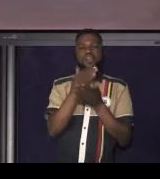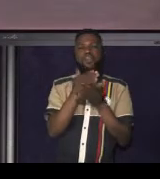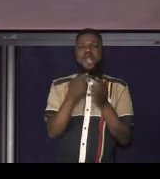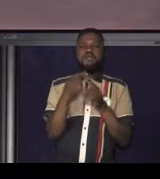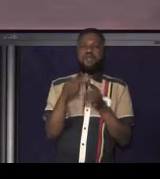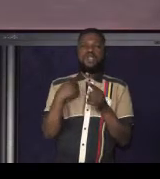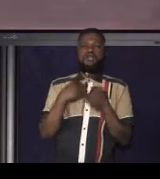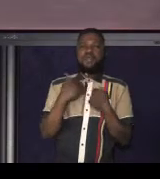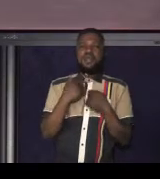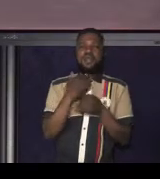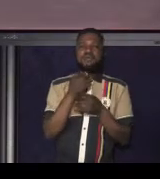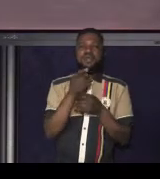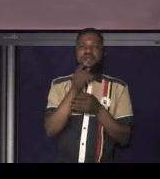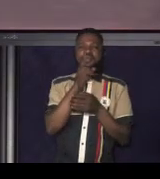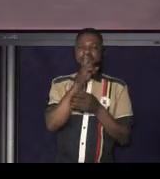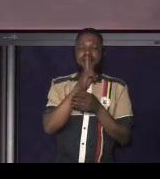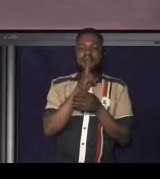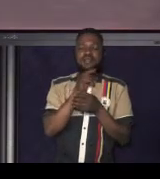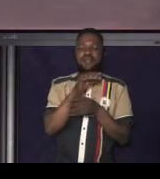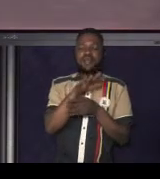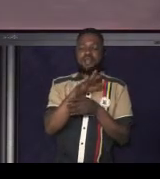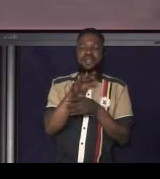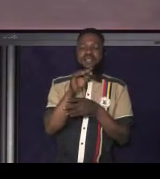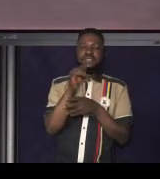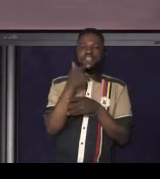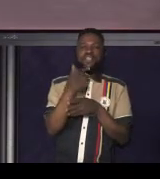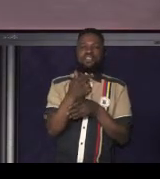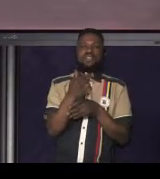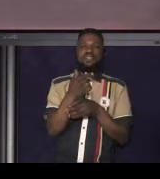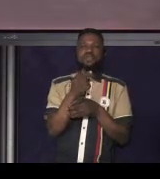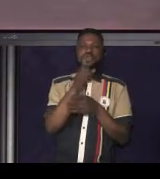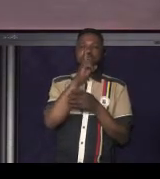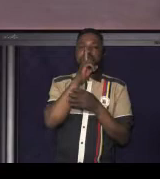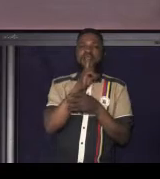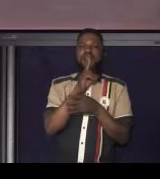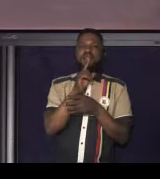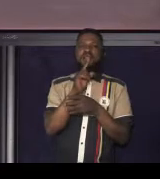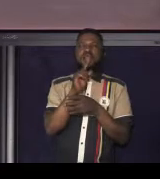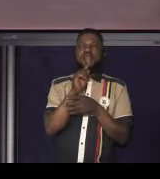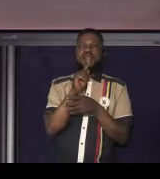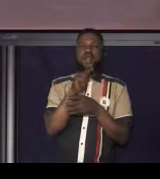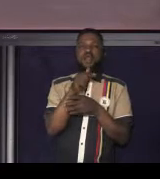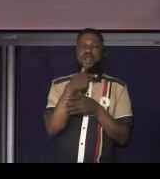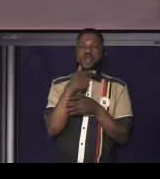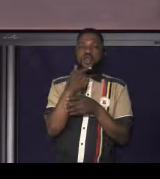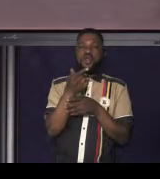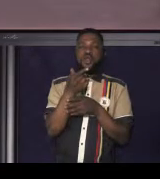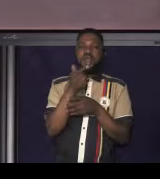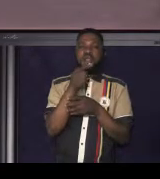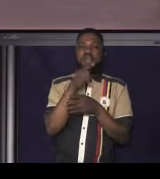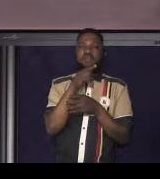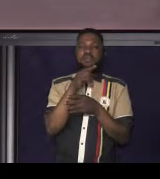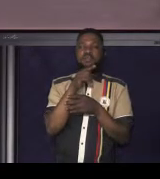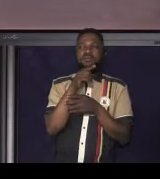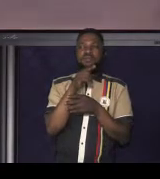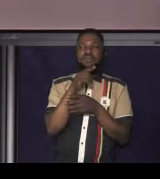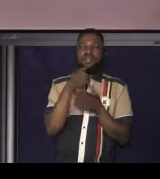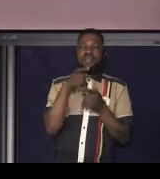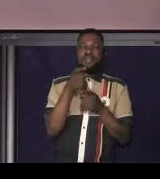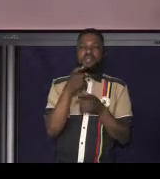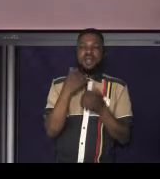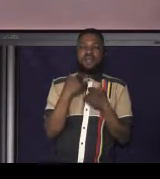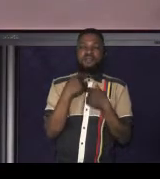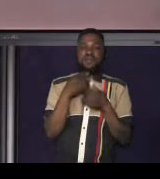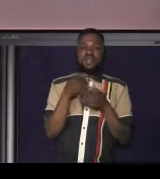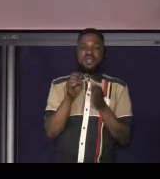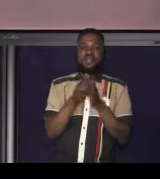In some words, we have the silent letter G. Yes, silent G sound. Yes, silent letter G. Let's